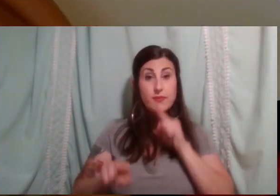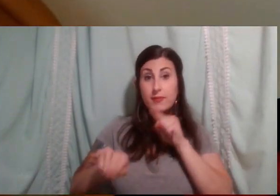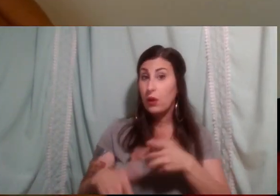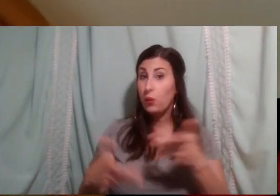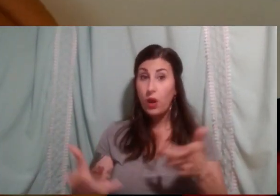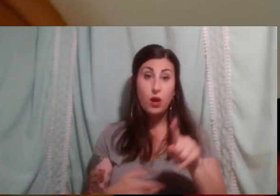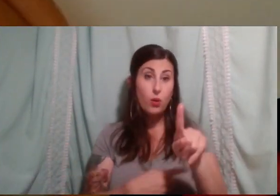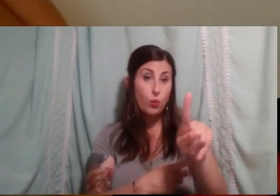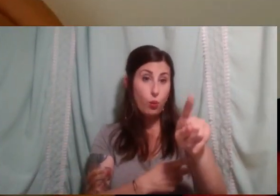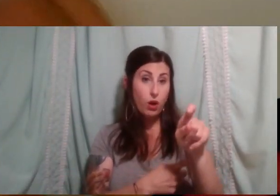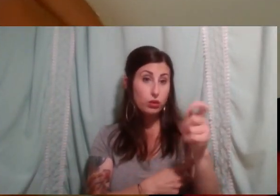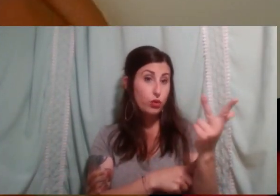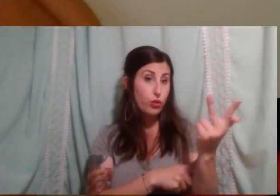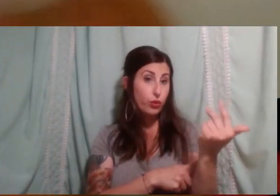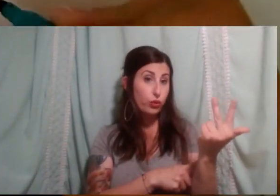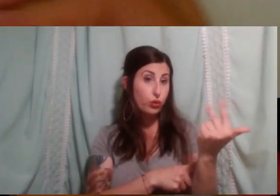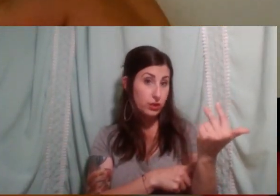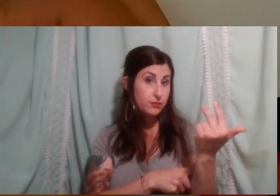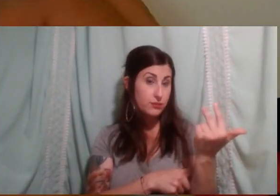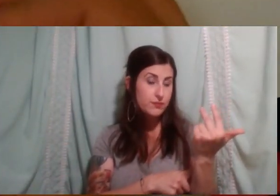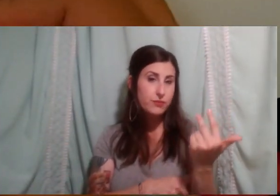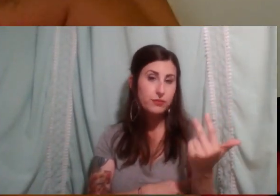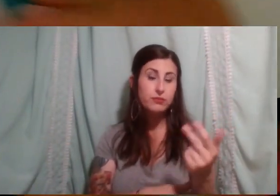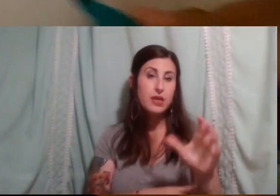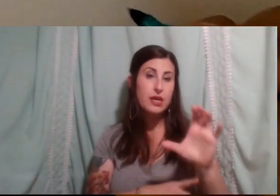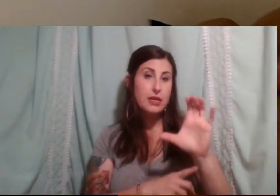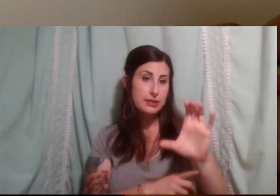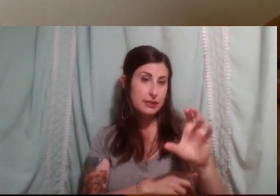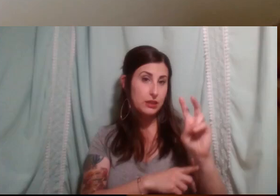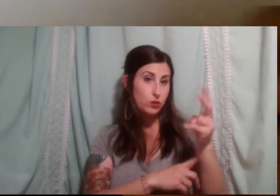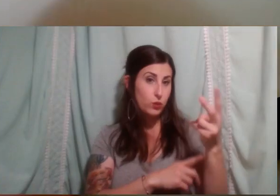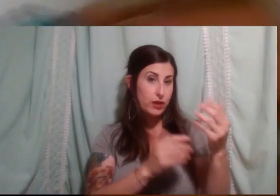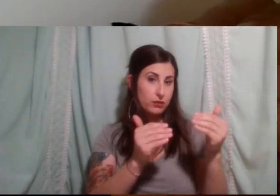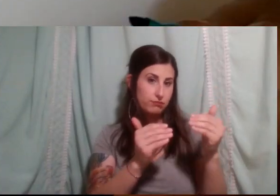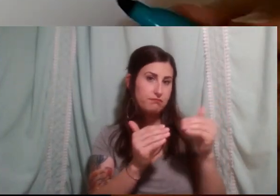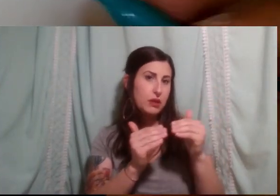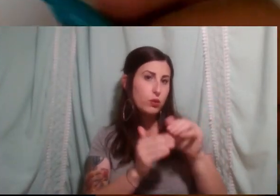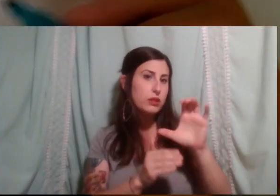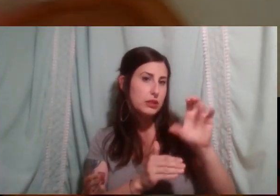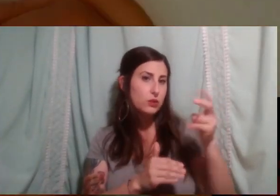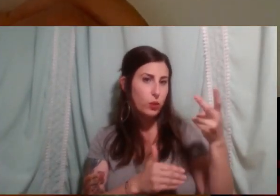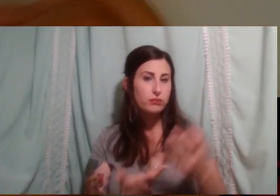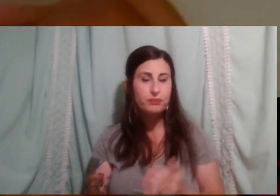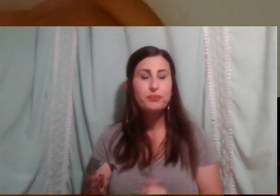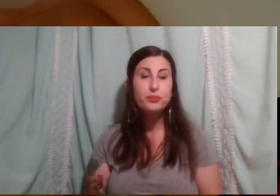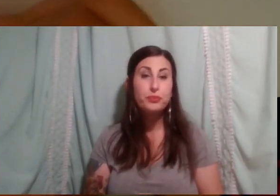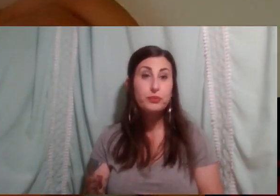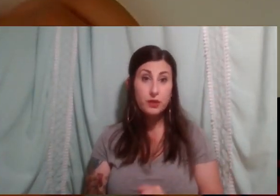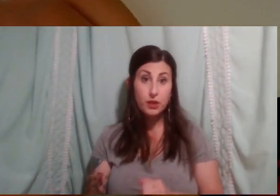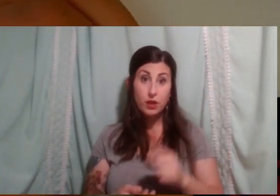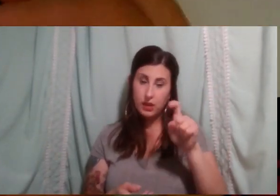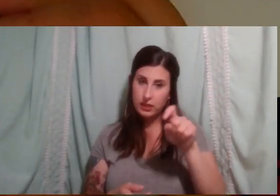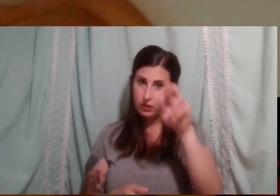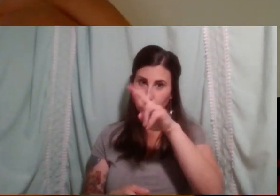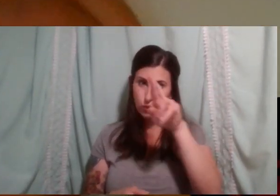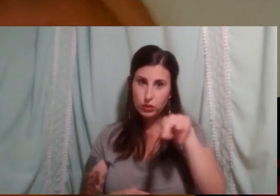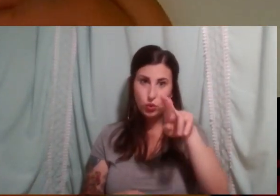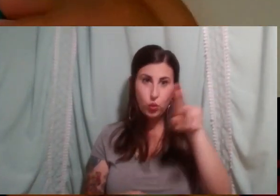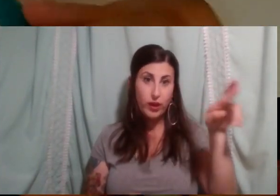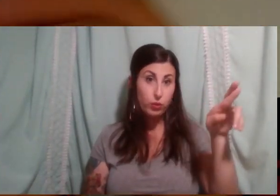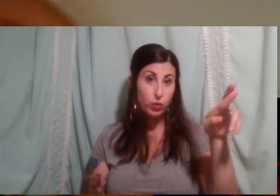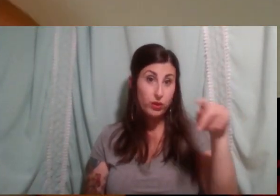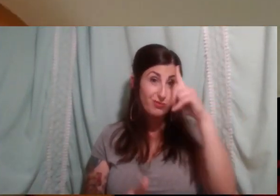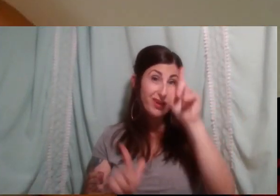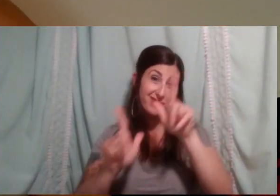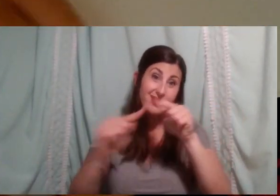All right, that gets us 113. C squared equals C squared. So I need to square root